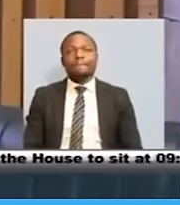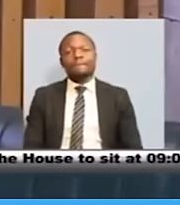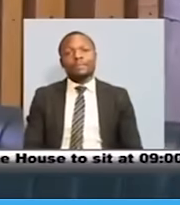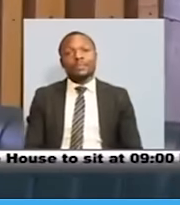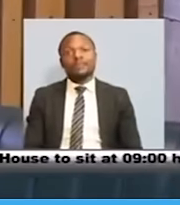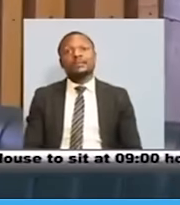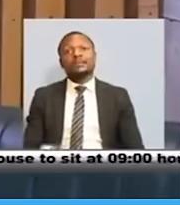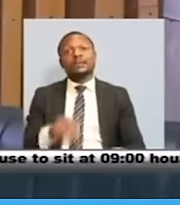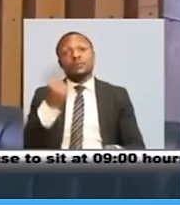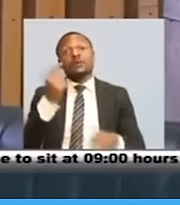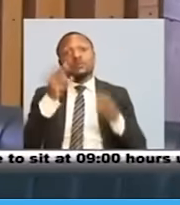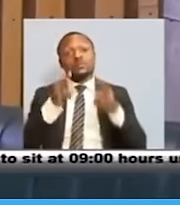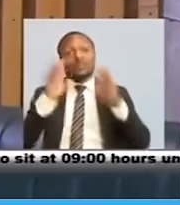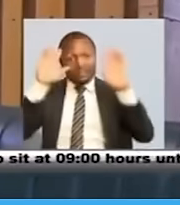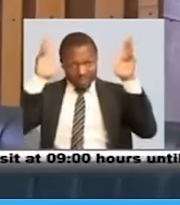one way of